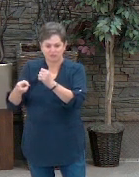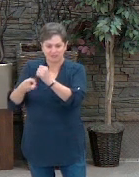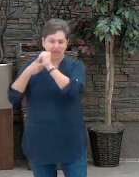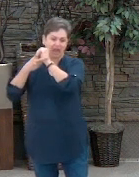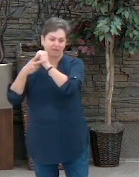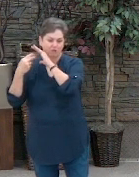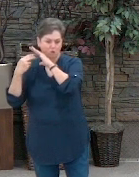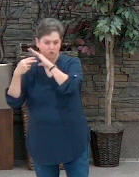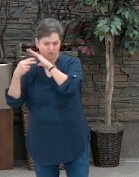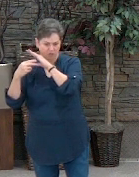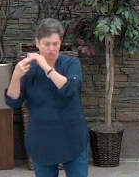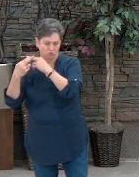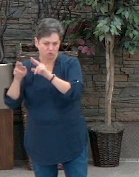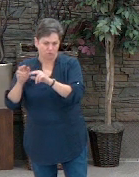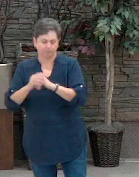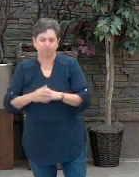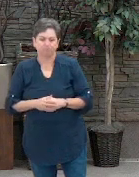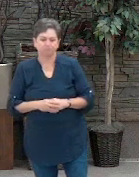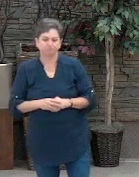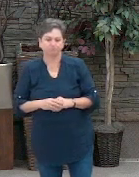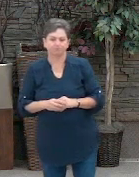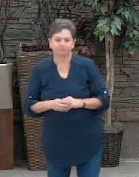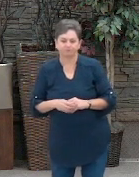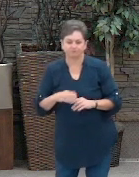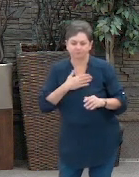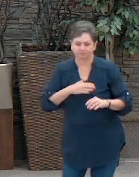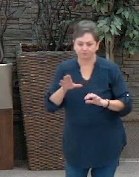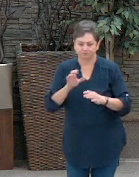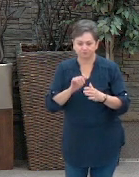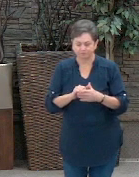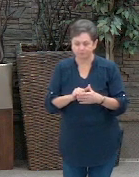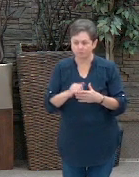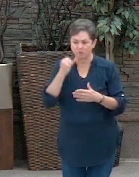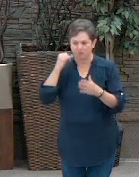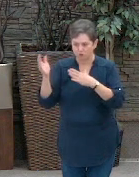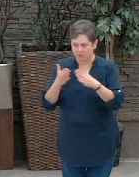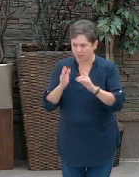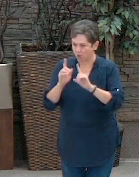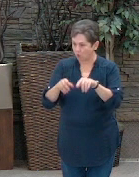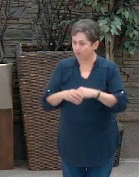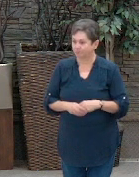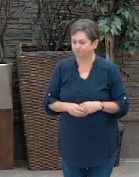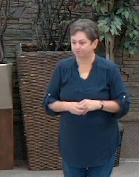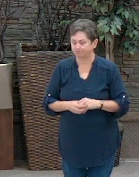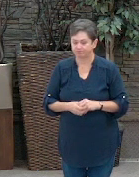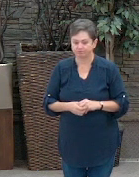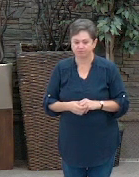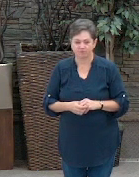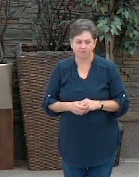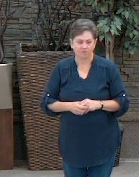take all the registration information. So please do that quickly if you're planning on going.